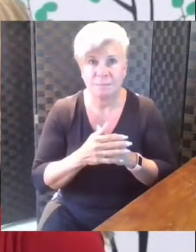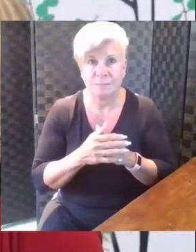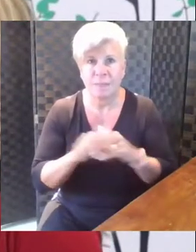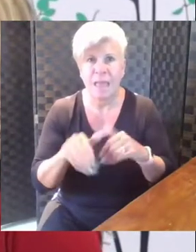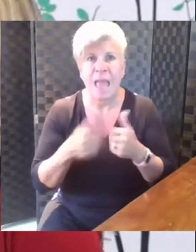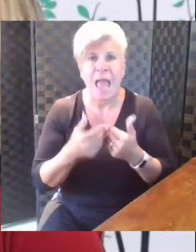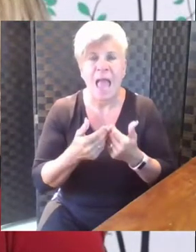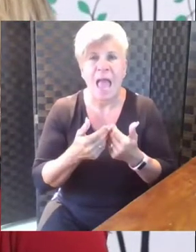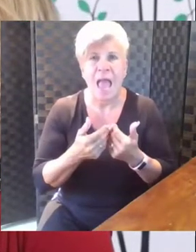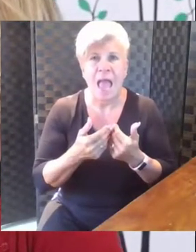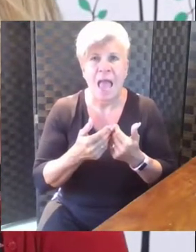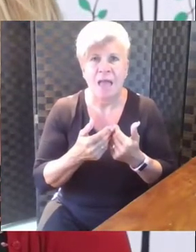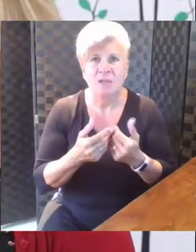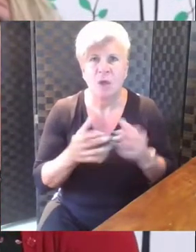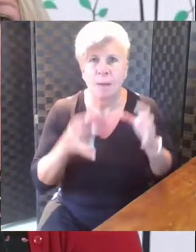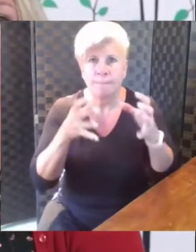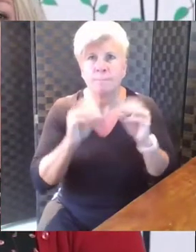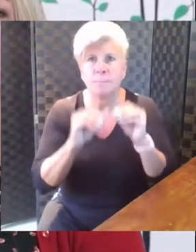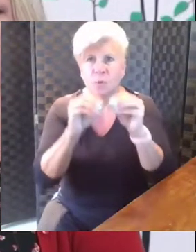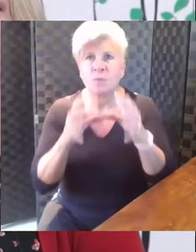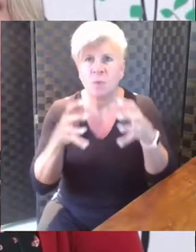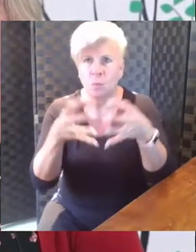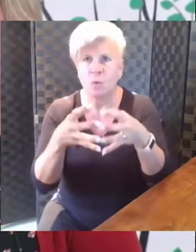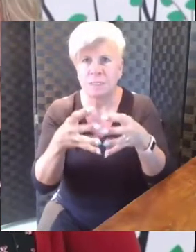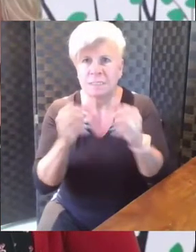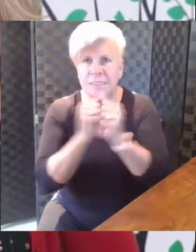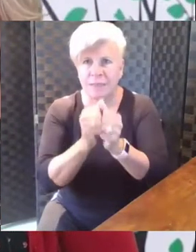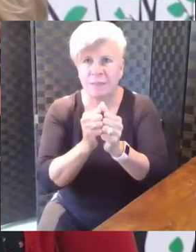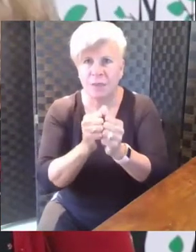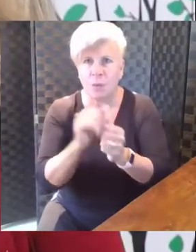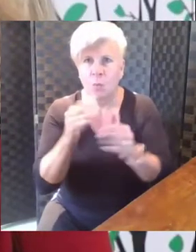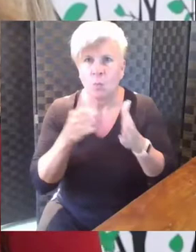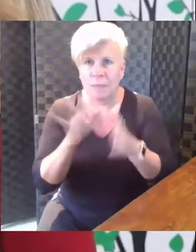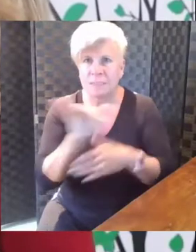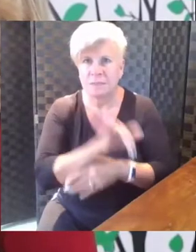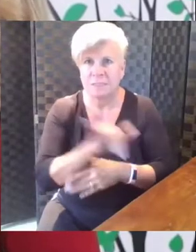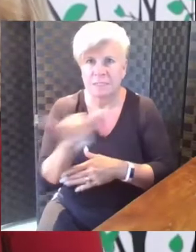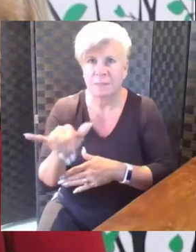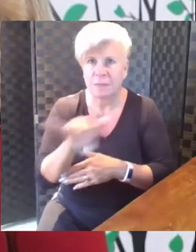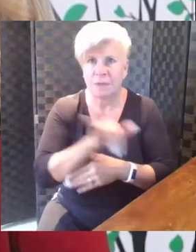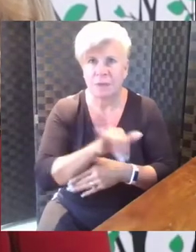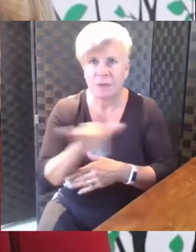How can we group these words together in ways that are similar?